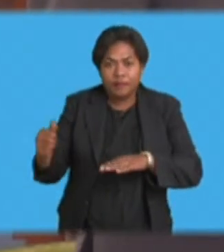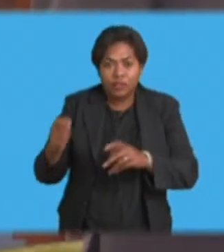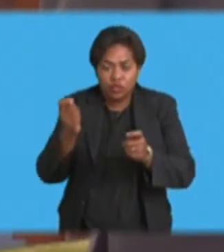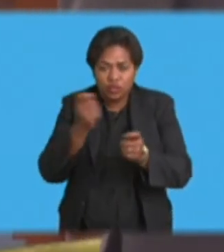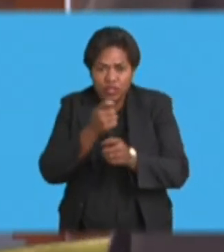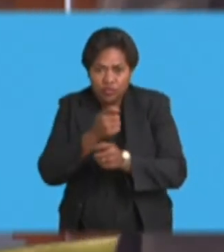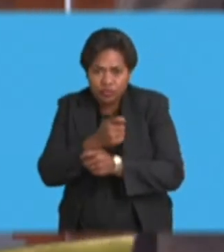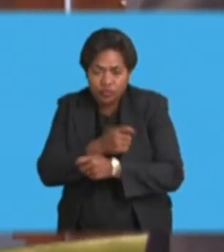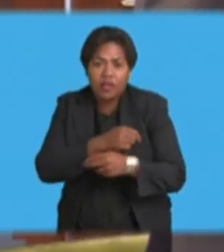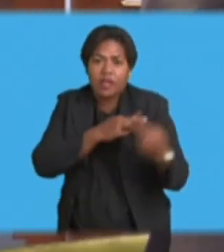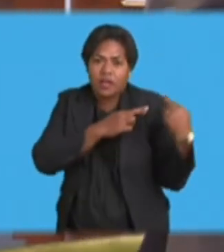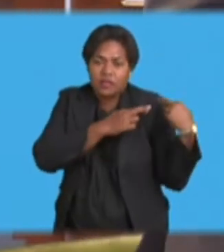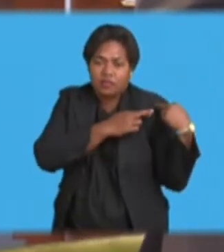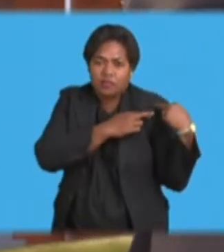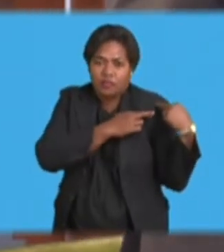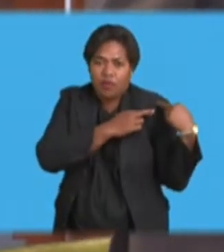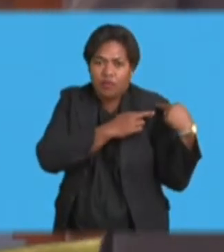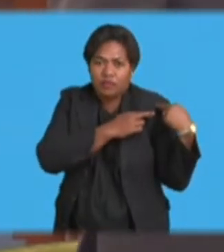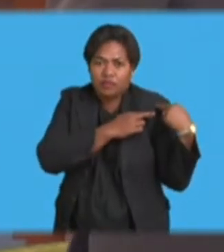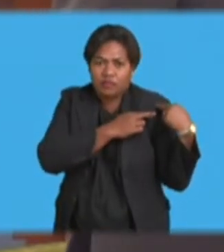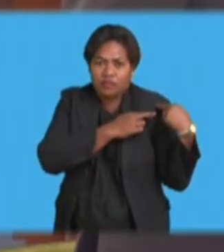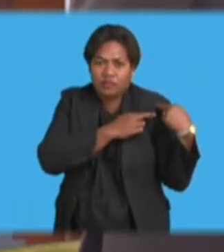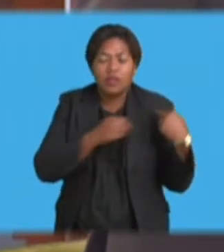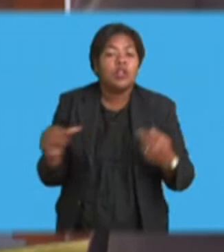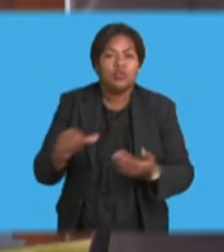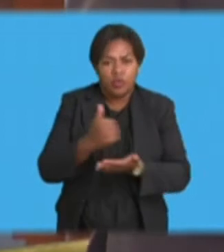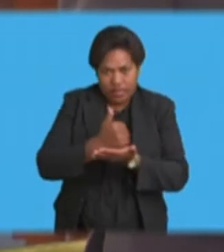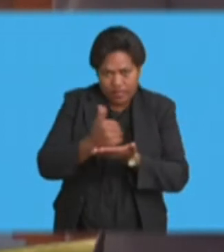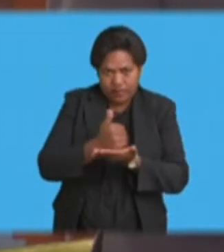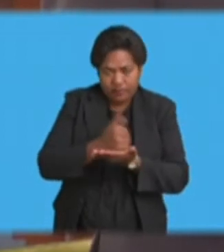capabilities from being more proactive rather than reactive.